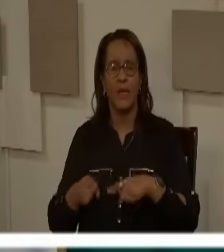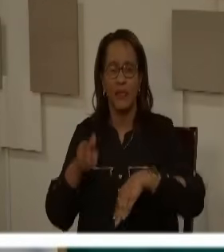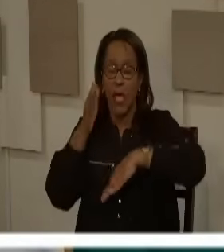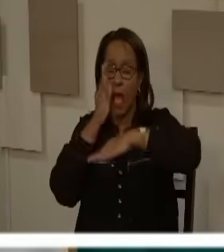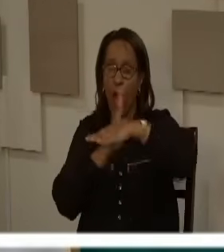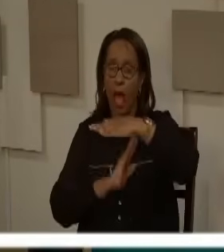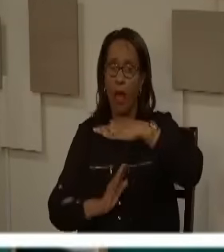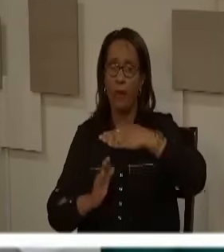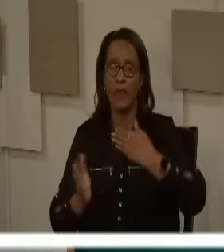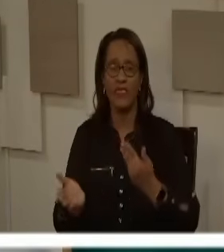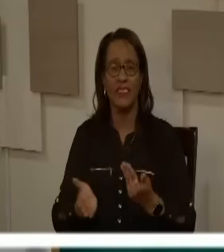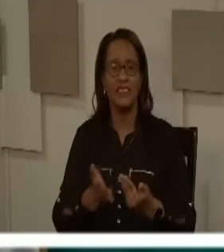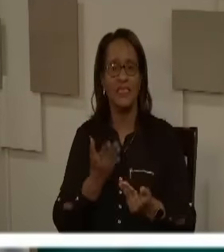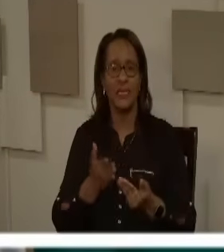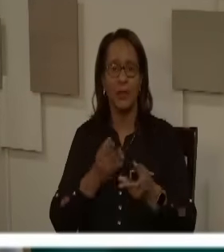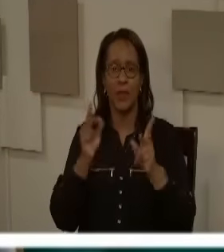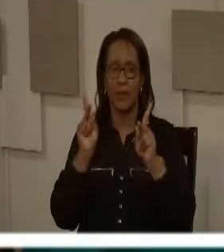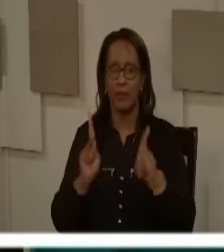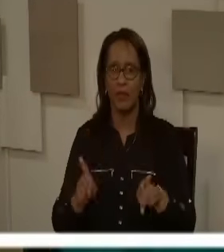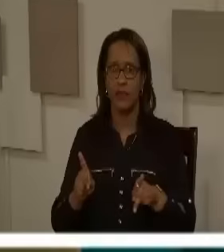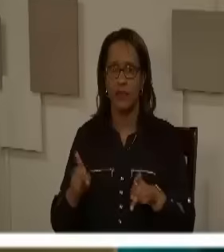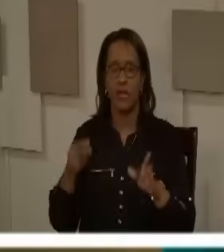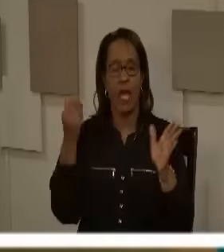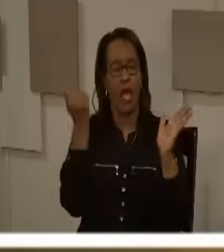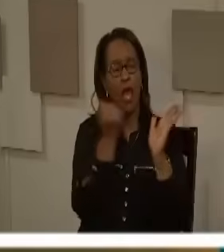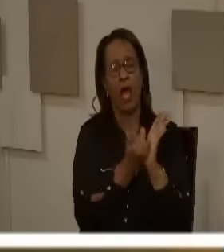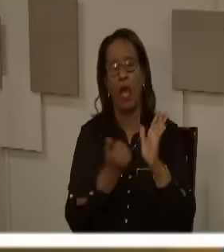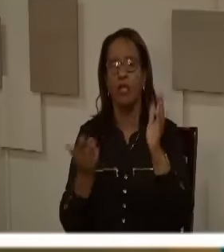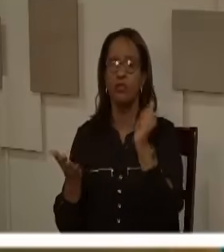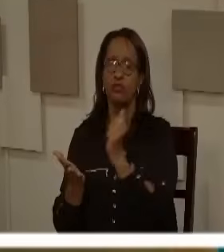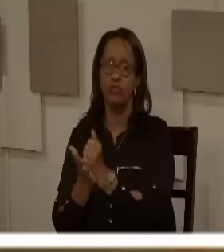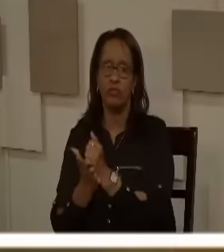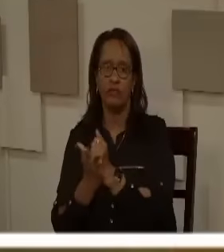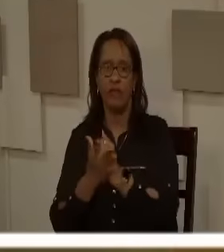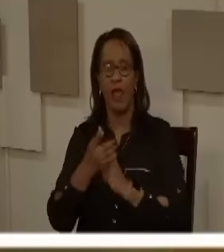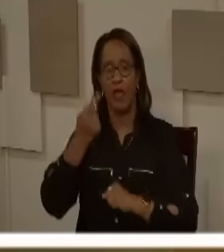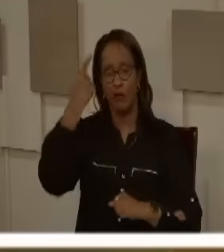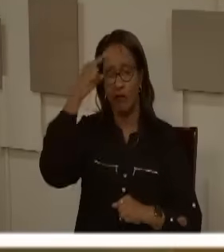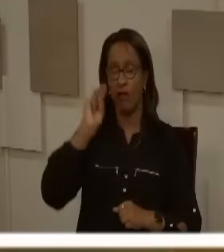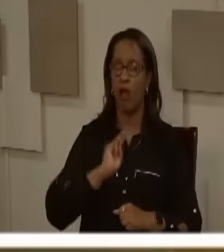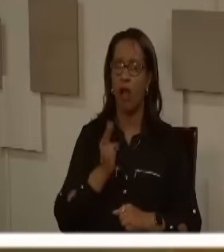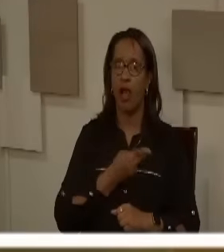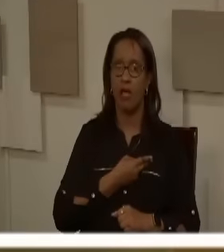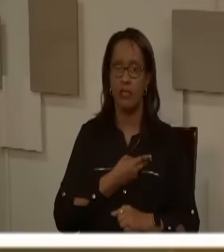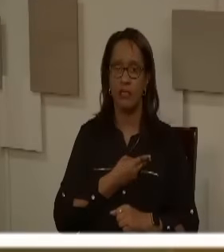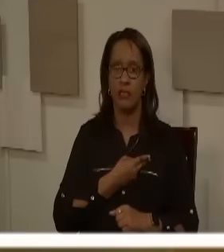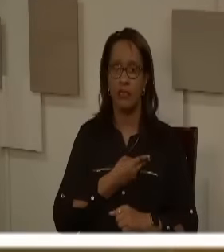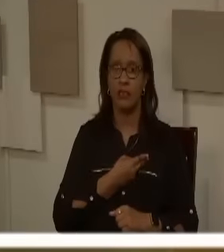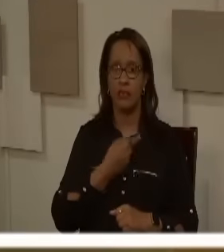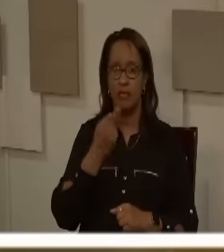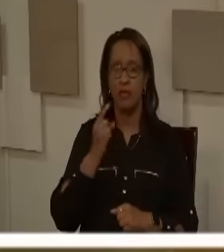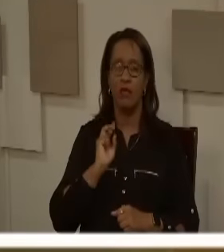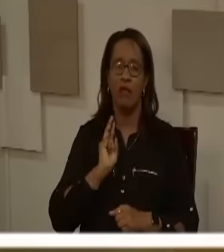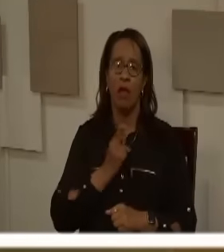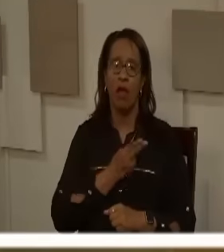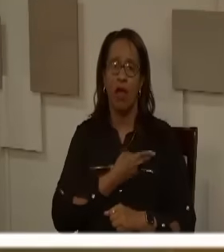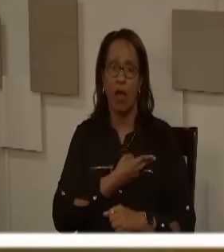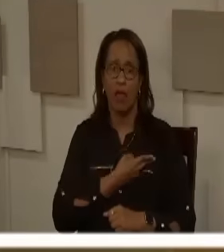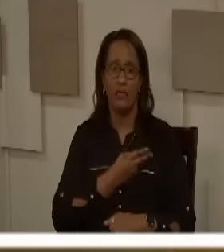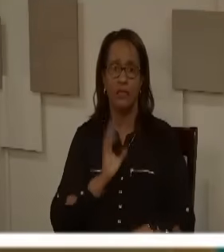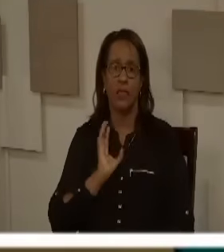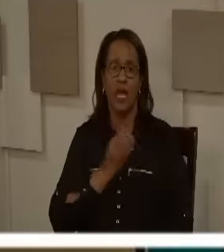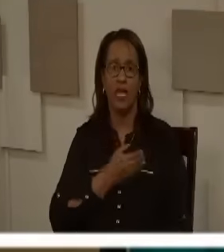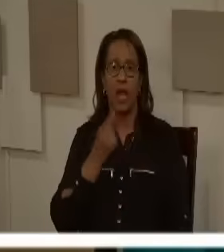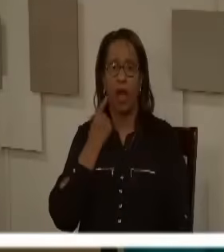Messiah who is crucified at our hands and allows himself to be subjected to all the violence that